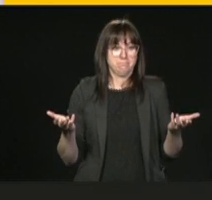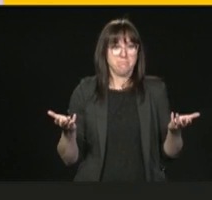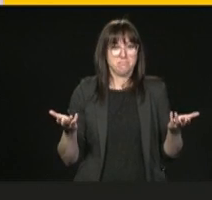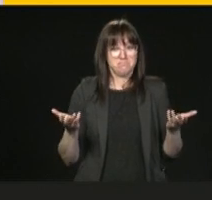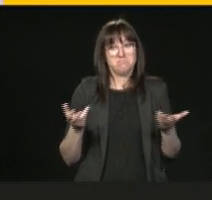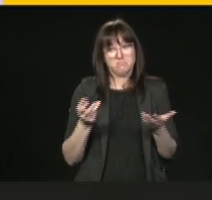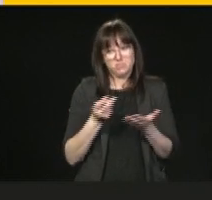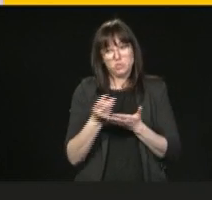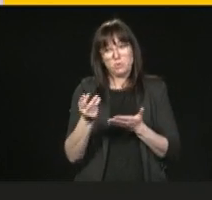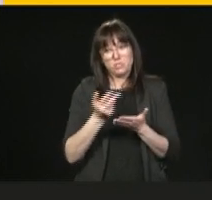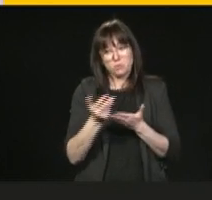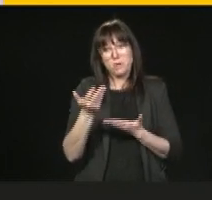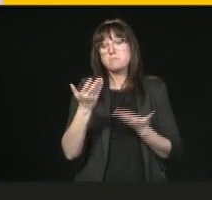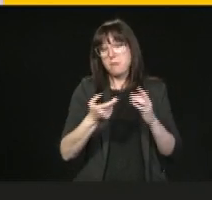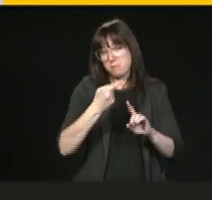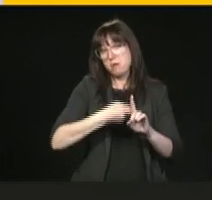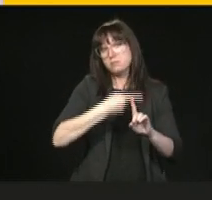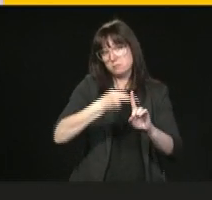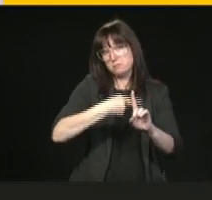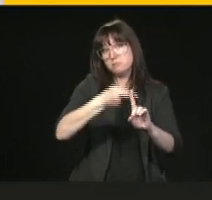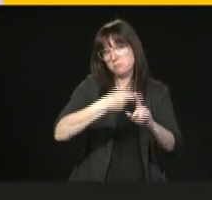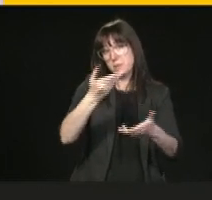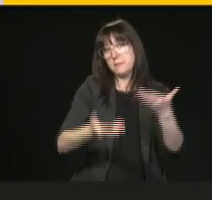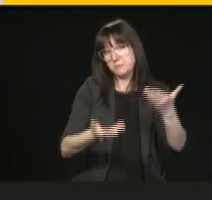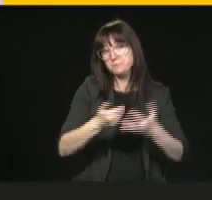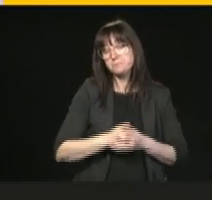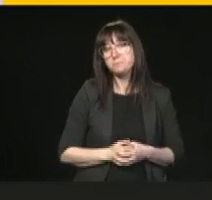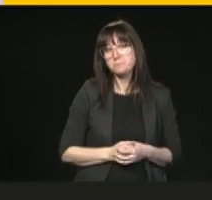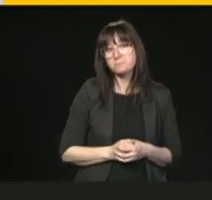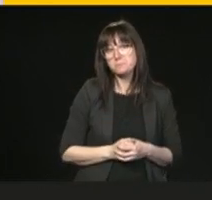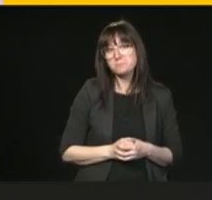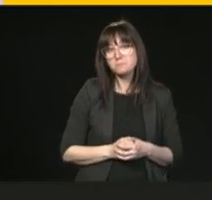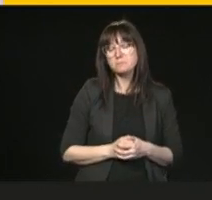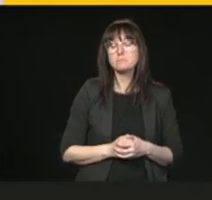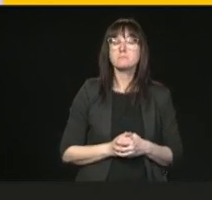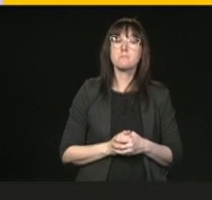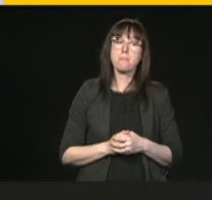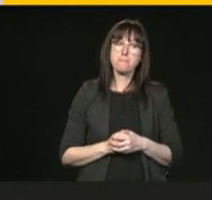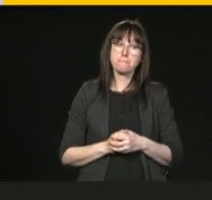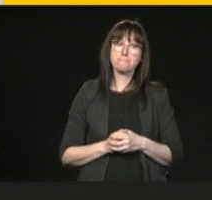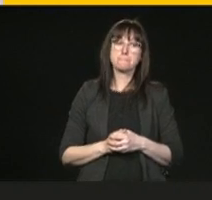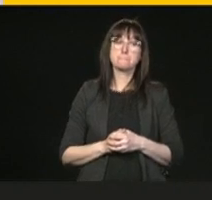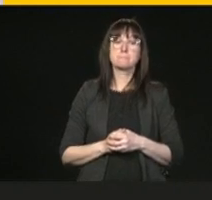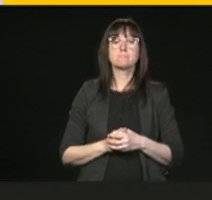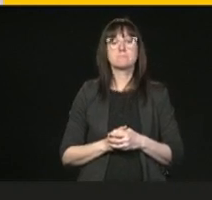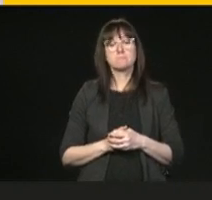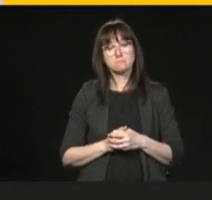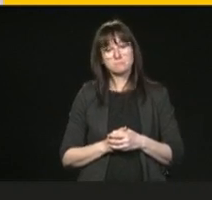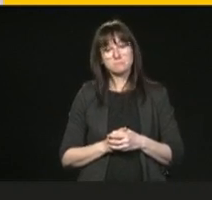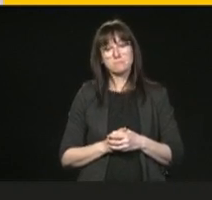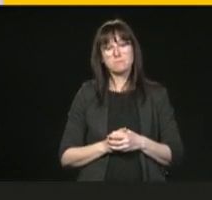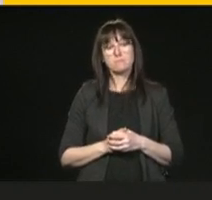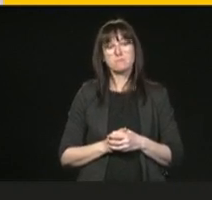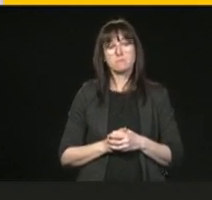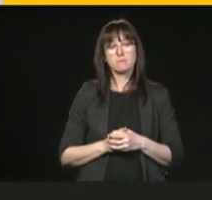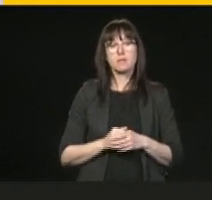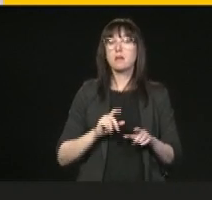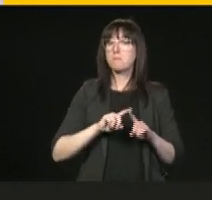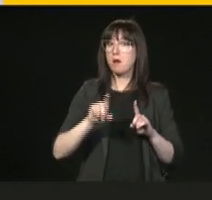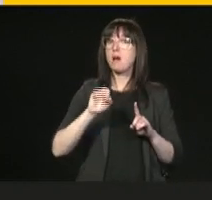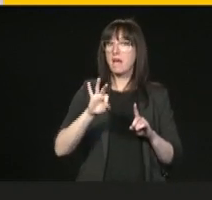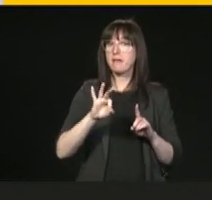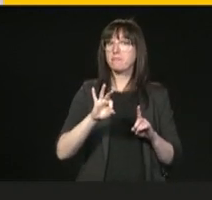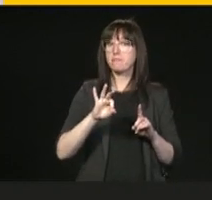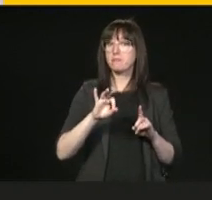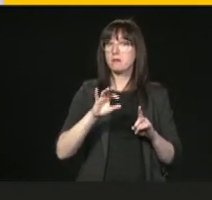talking about weeks and possibly months. But as we see whether or not we're being able to flatten